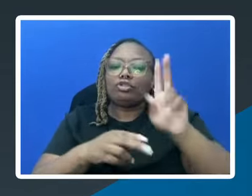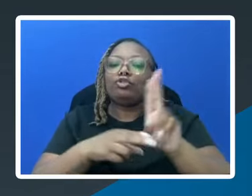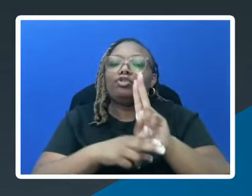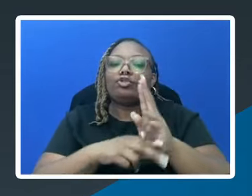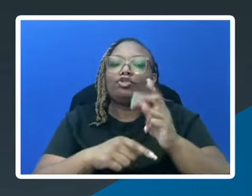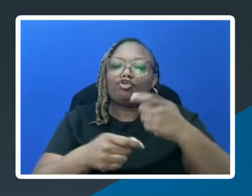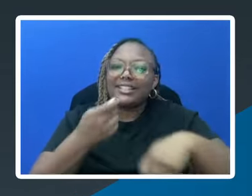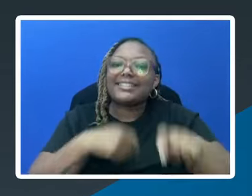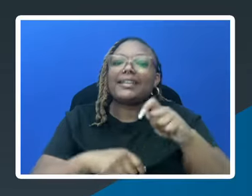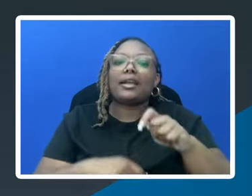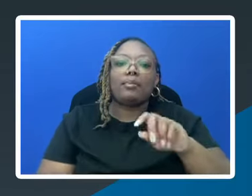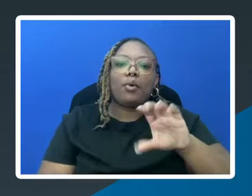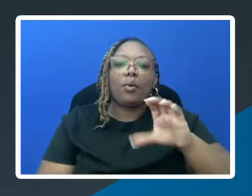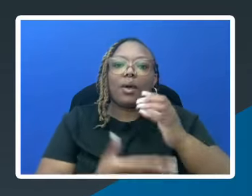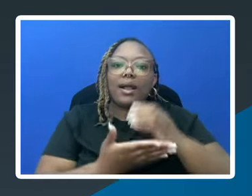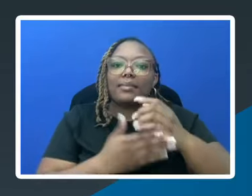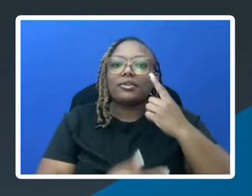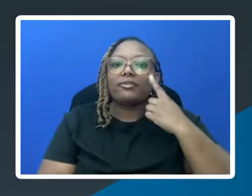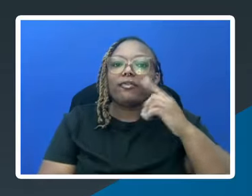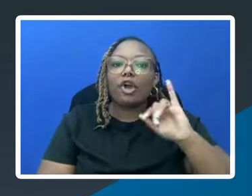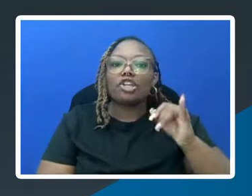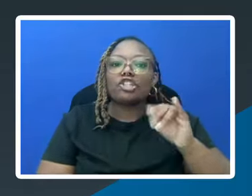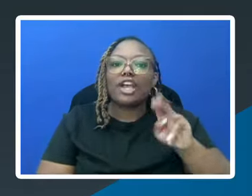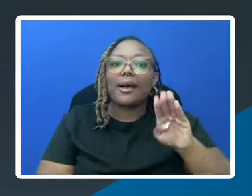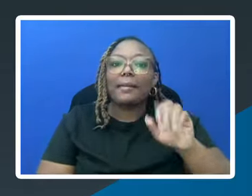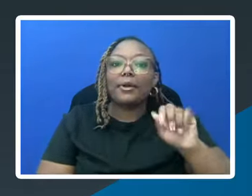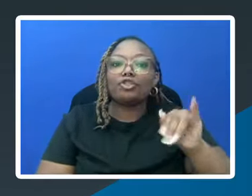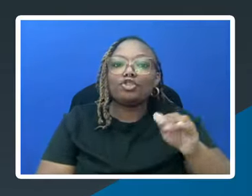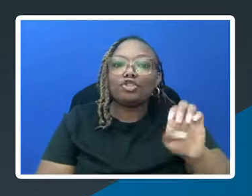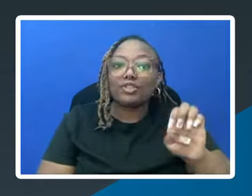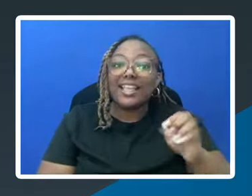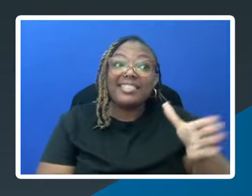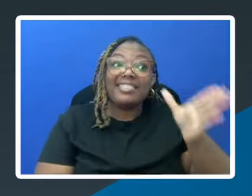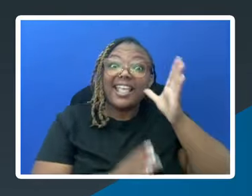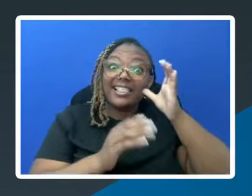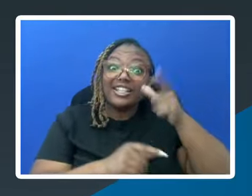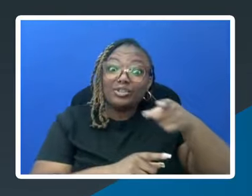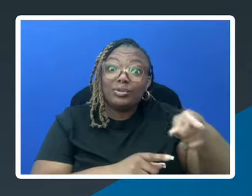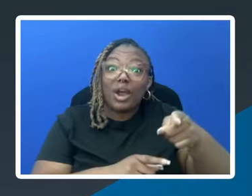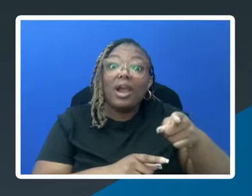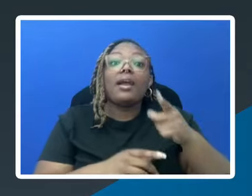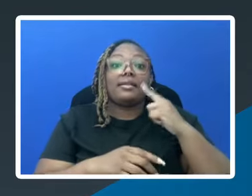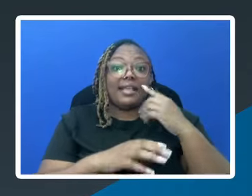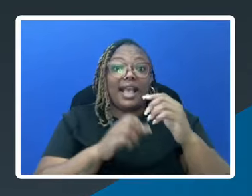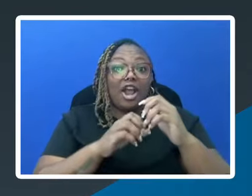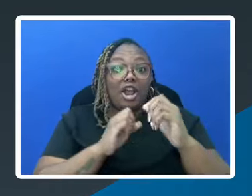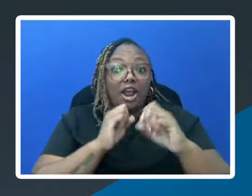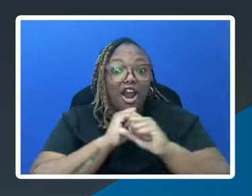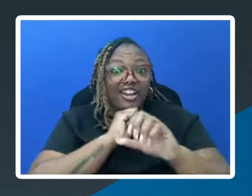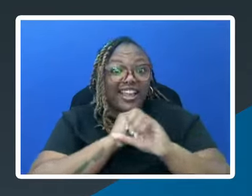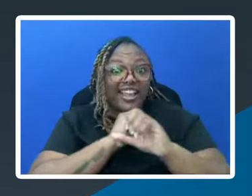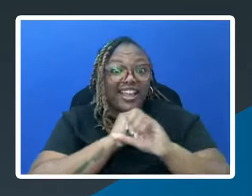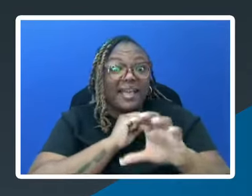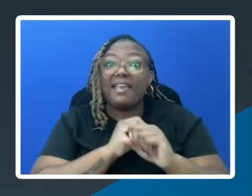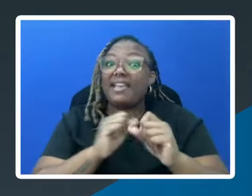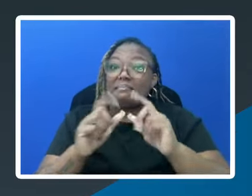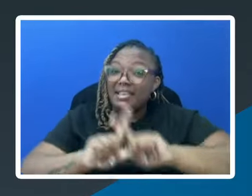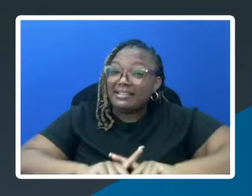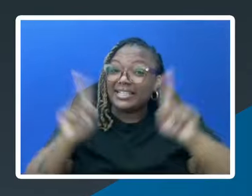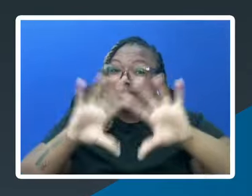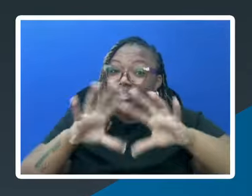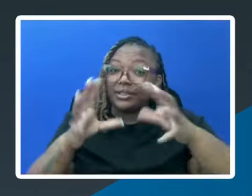And guess what? They did. They actually listened to her. They got her campaign made a big difference in the world. We